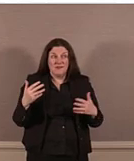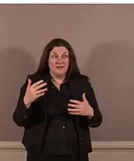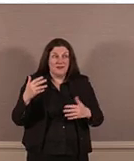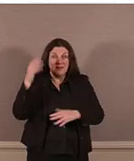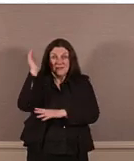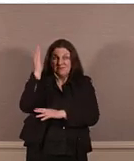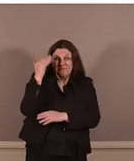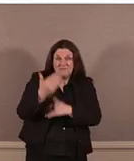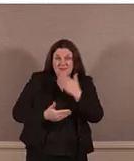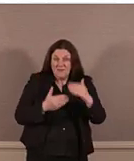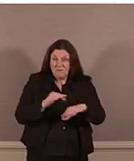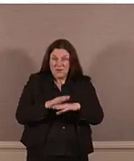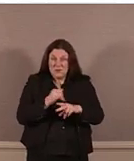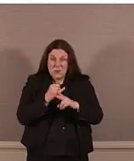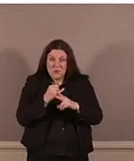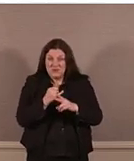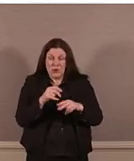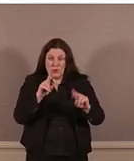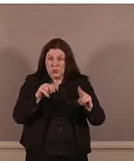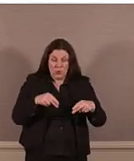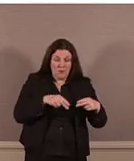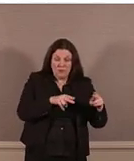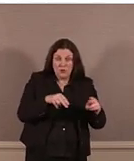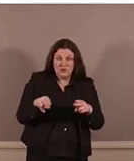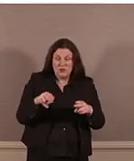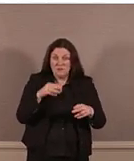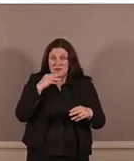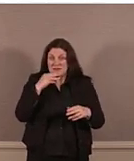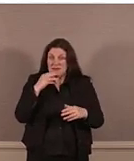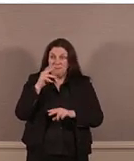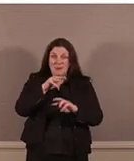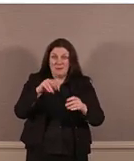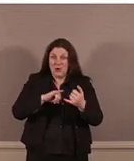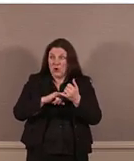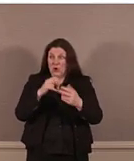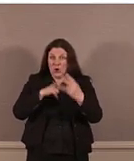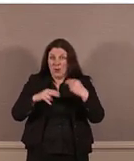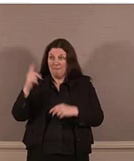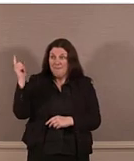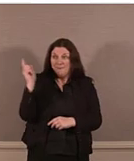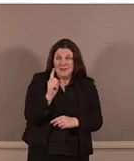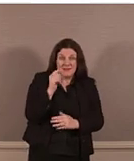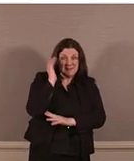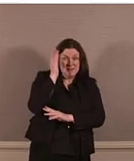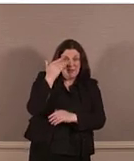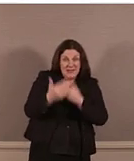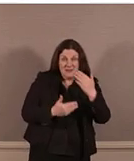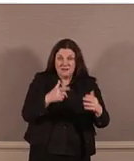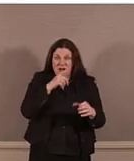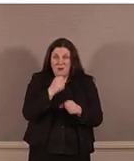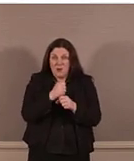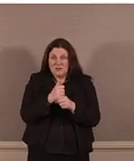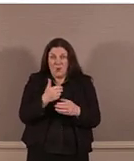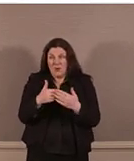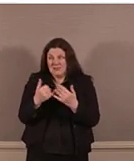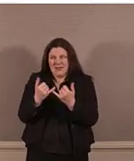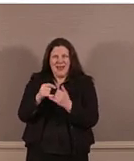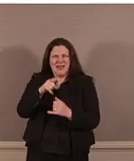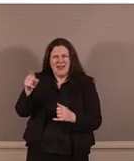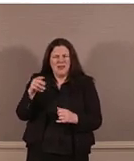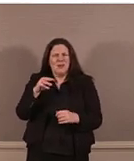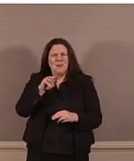new approaches brought in, such as, speakers coming into the school, explaining what it's like to work in the industry, setting those